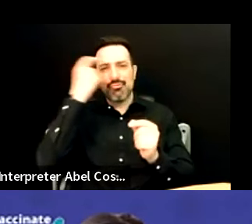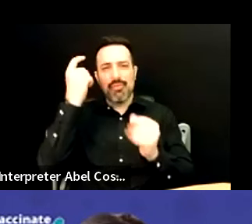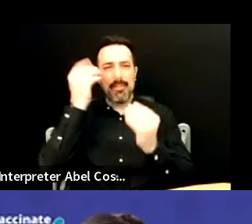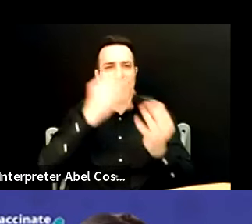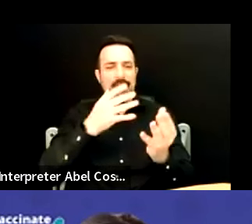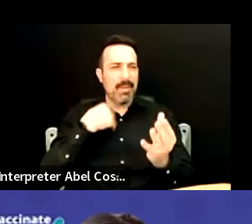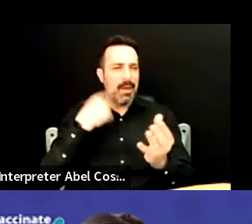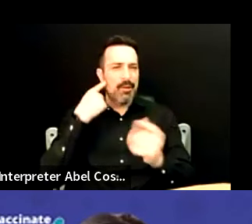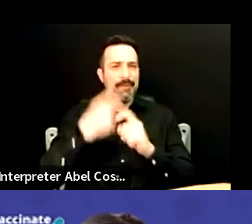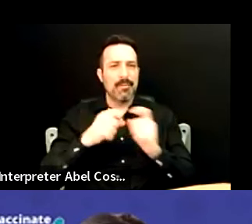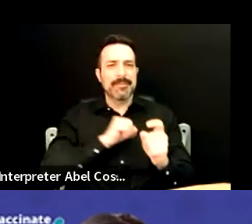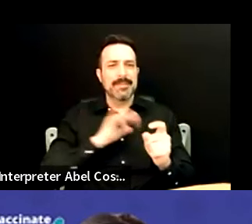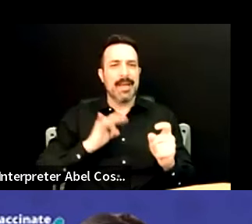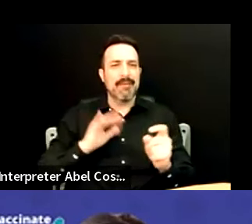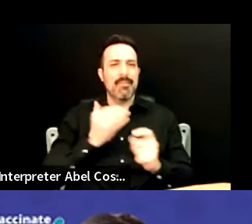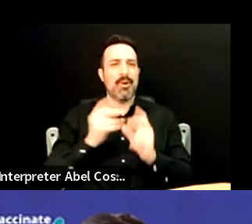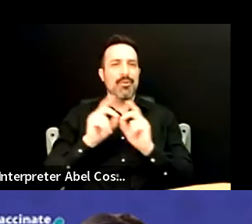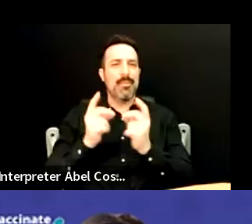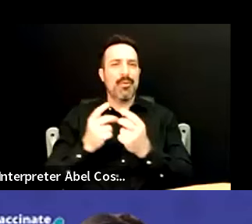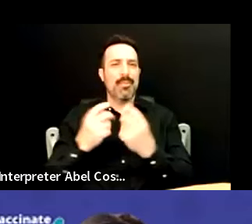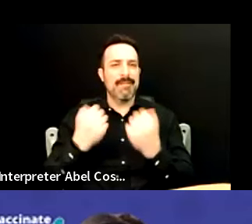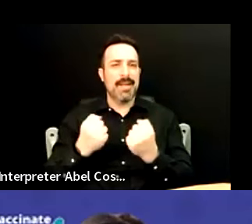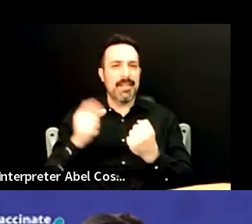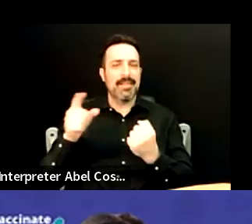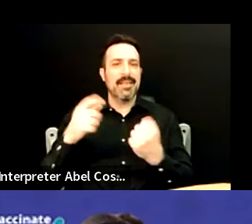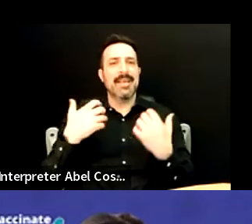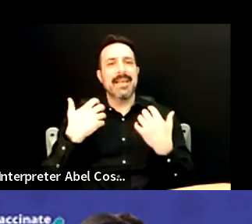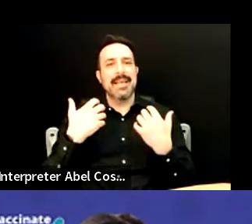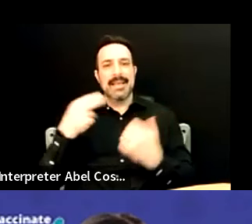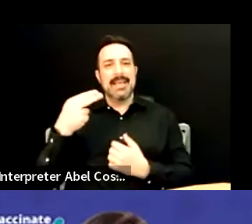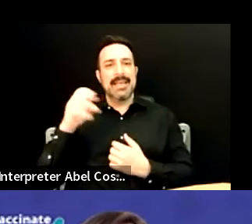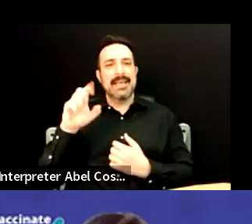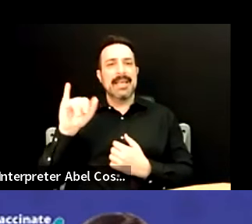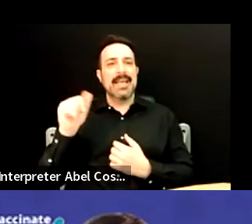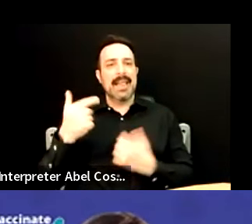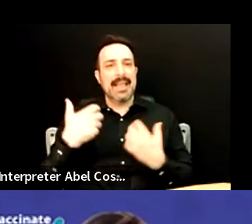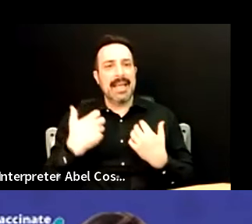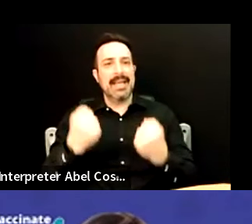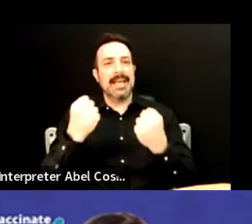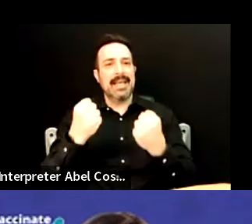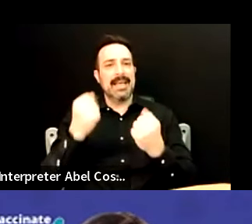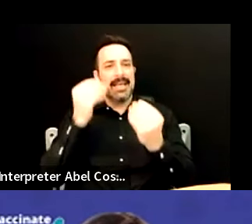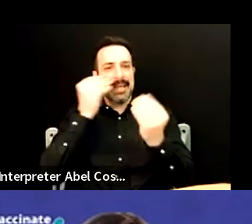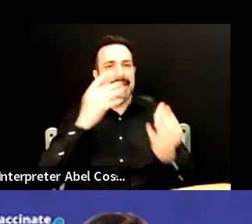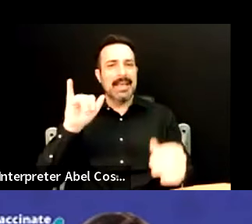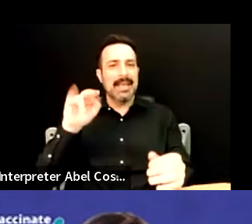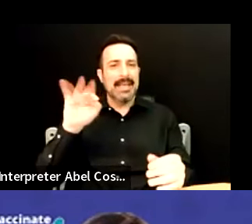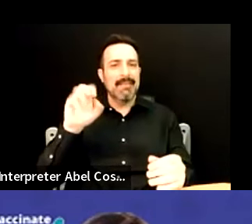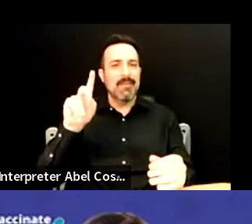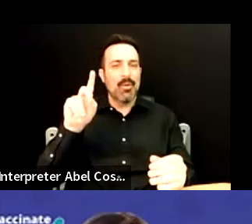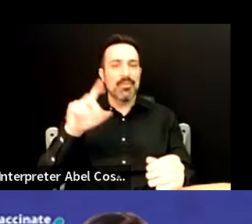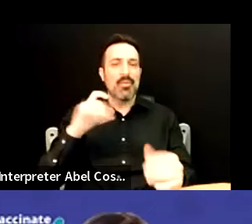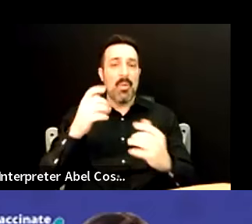I heard from a staff from our Department of Health that healing informed. And so I just want to acknowledge that this process